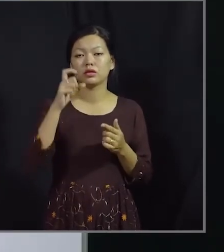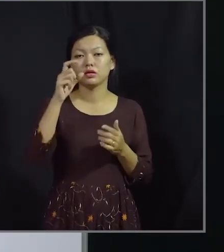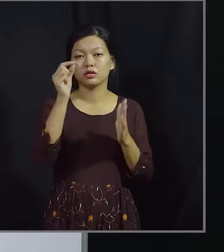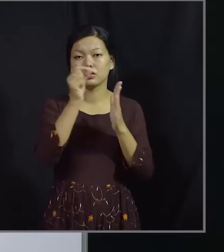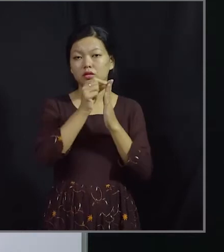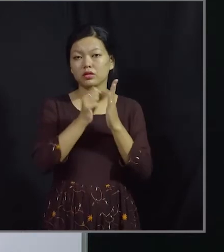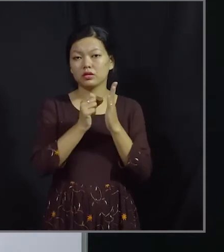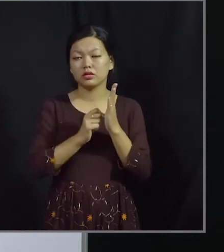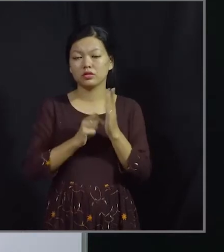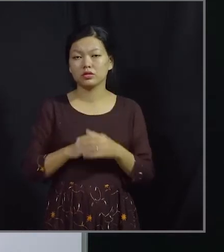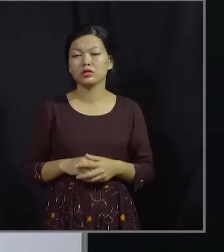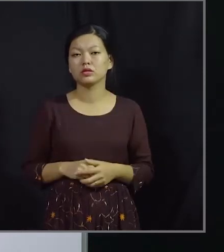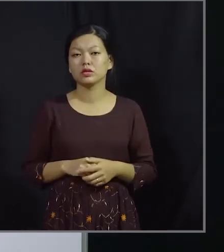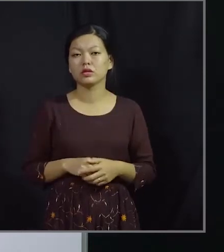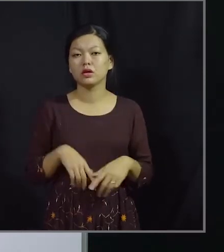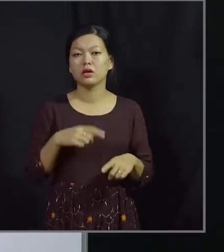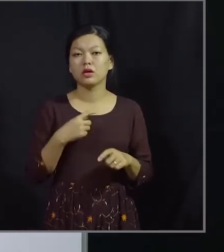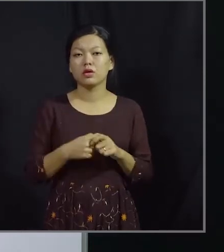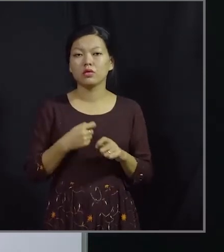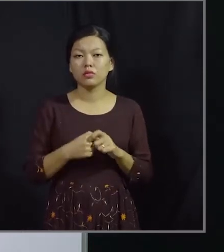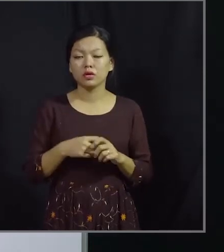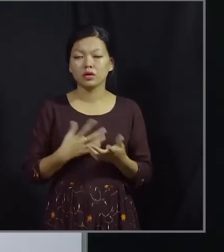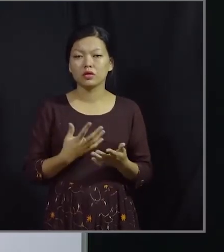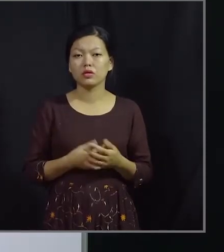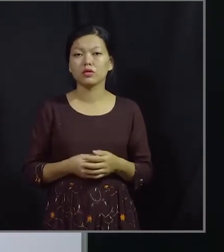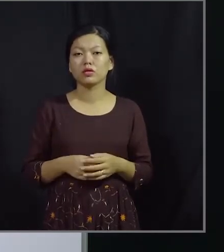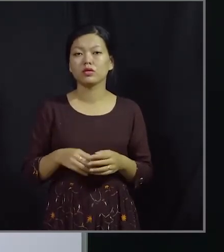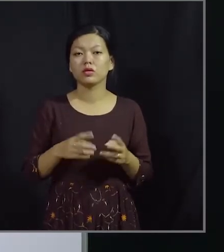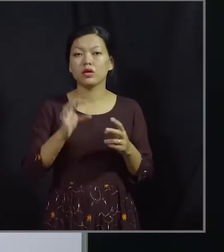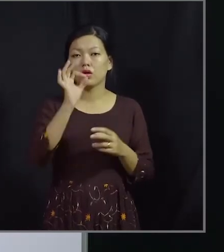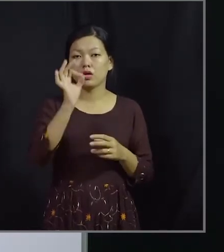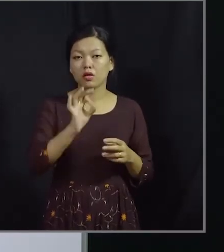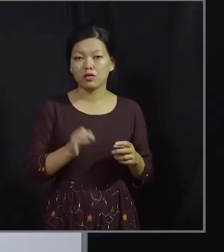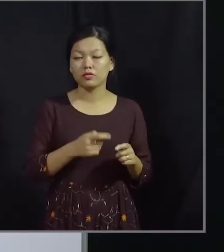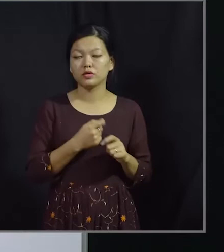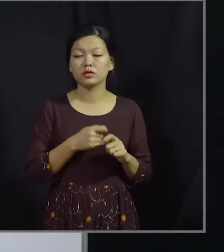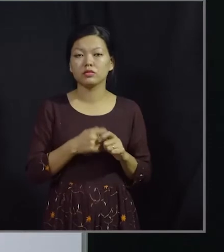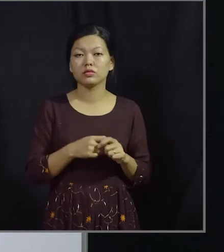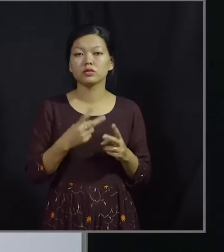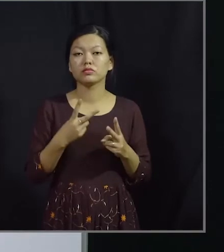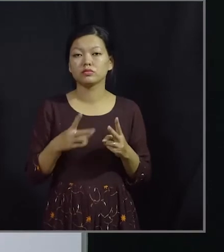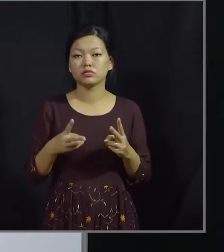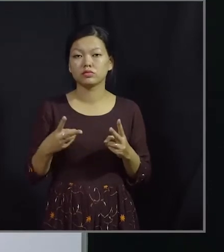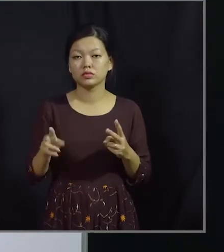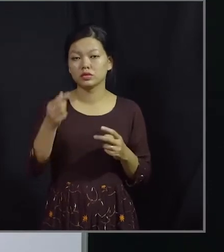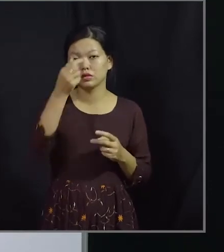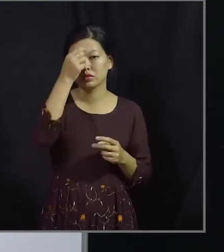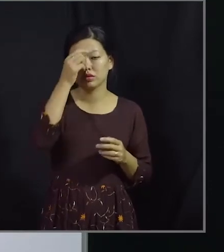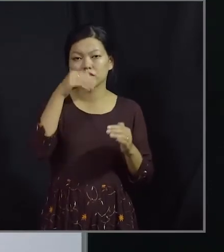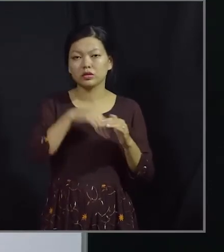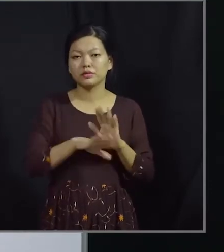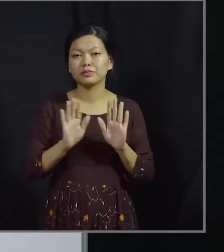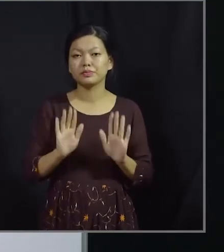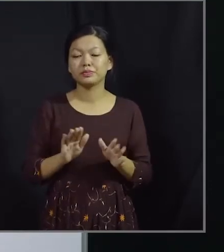certain practical problems in preparing accounts. There should be certain things which has to be settled before the